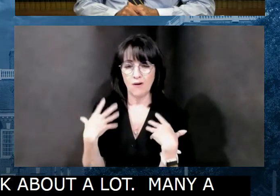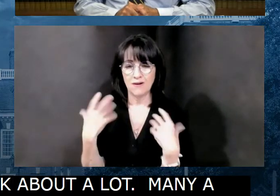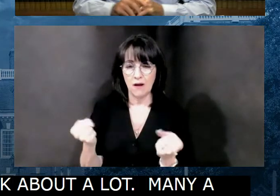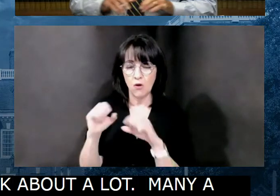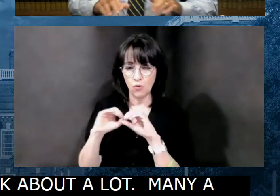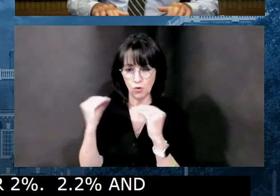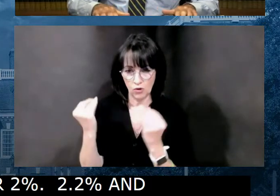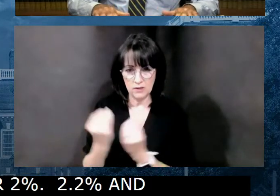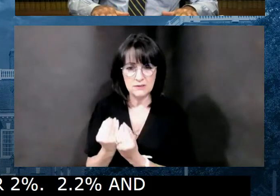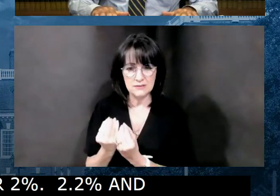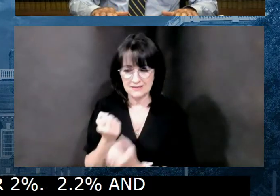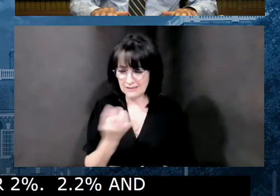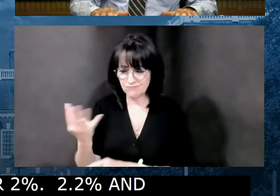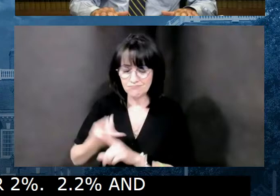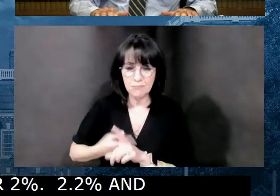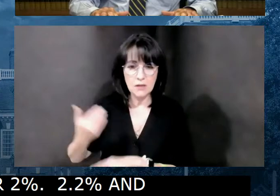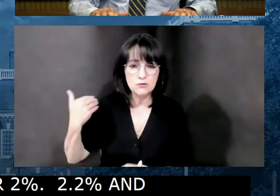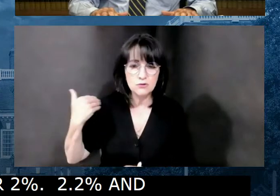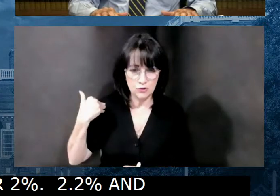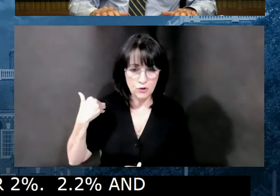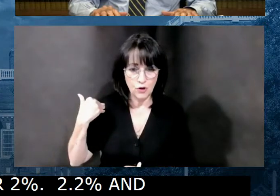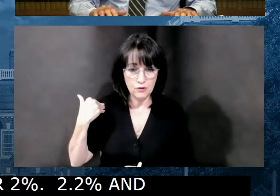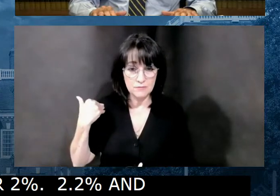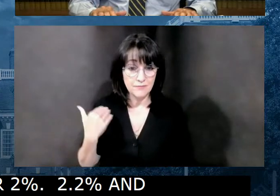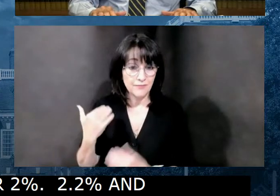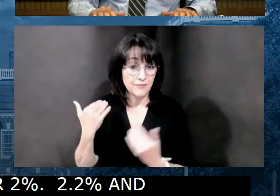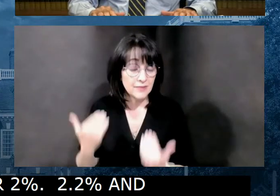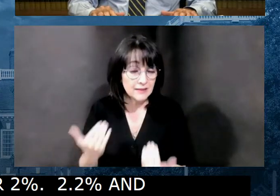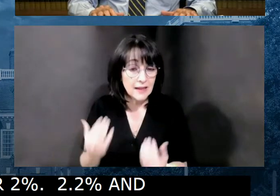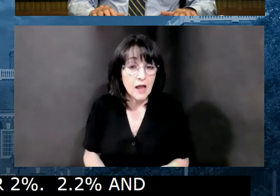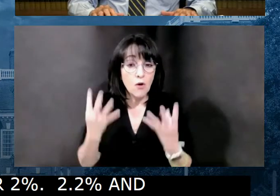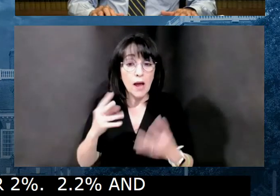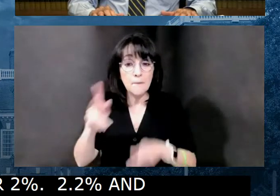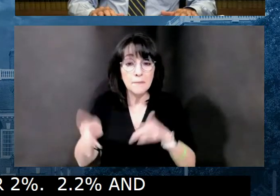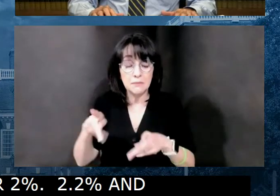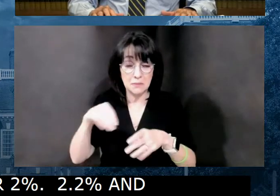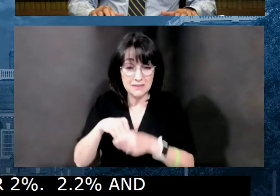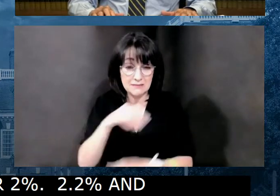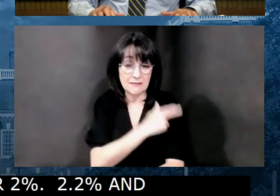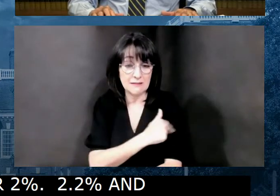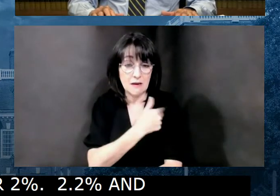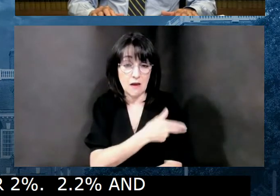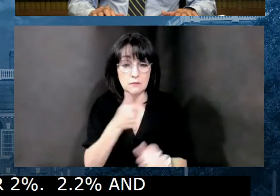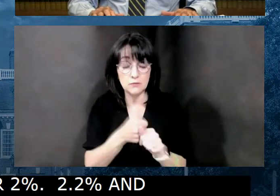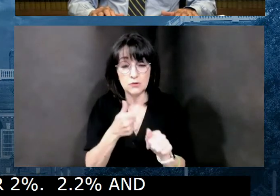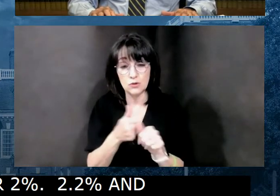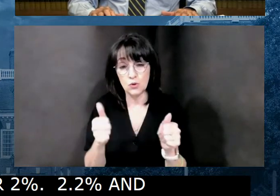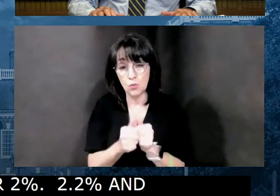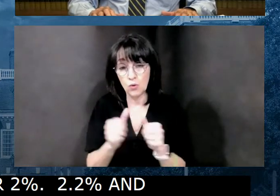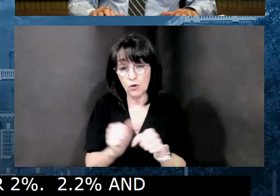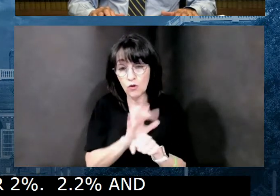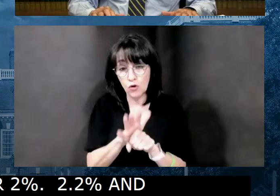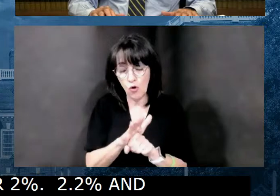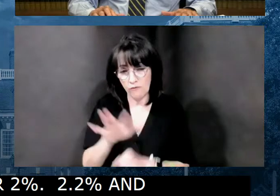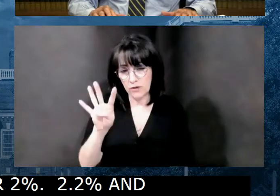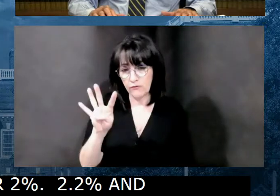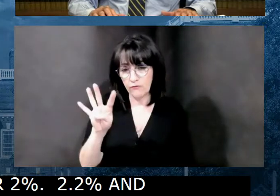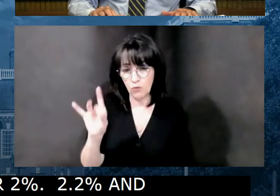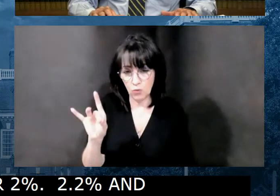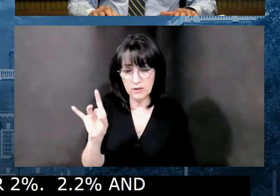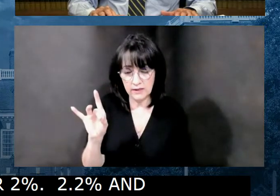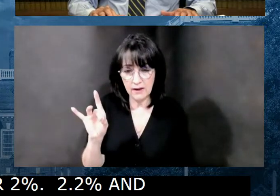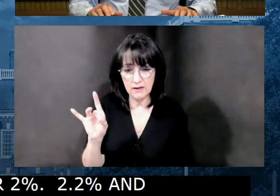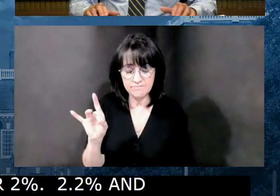We're under 50 now with hospitalizations. We'll see that chart in a minute. And then, of course, sadly, still